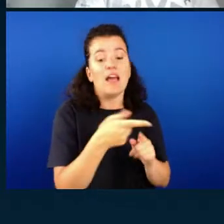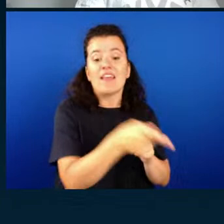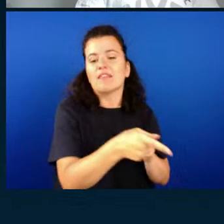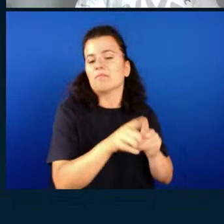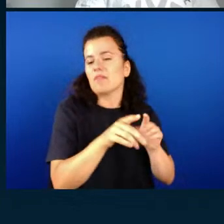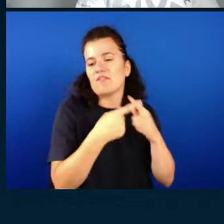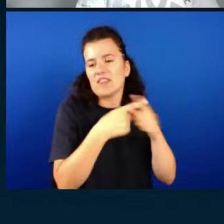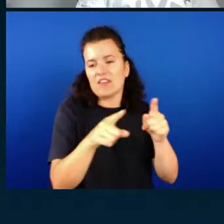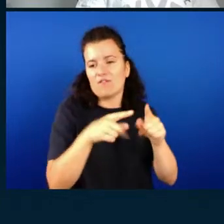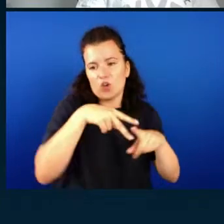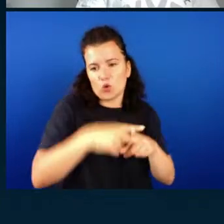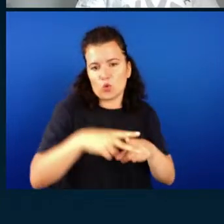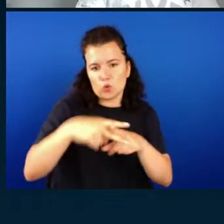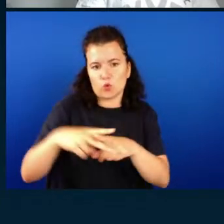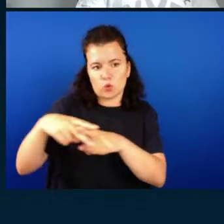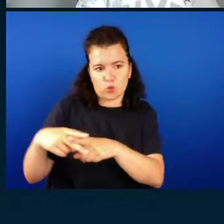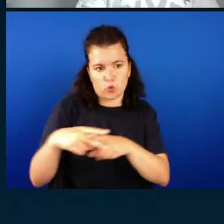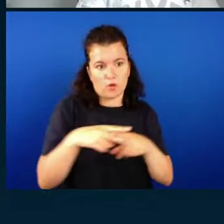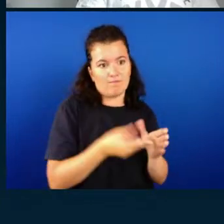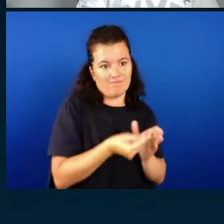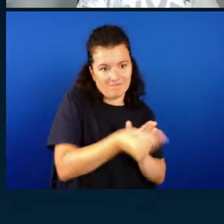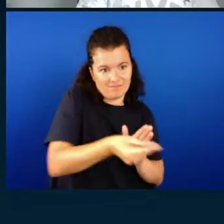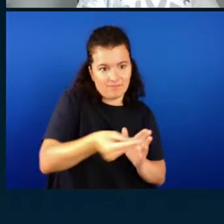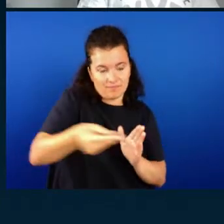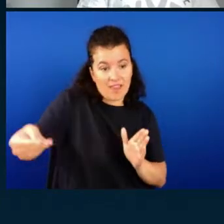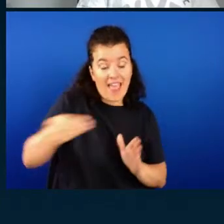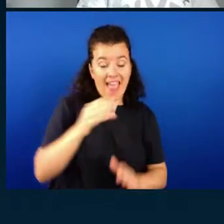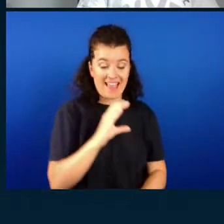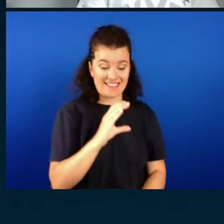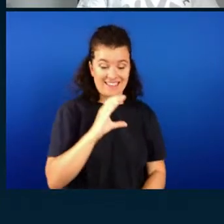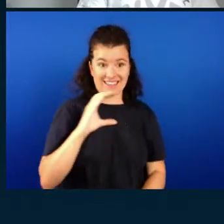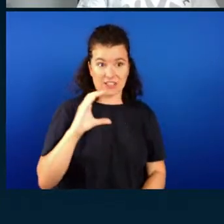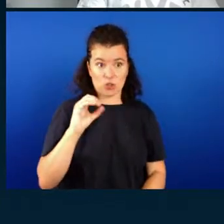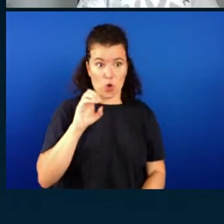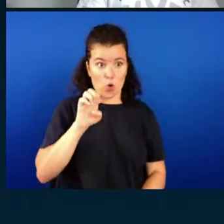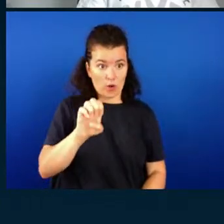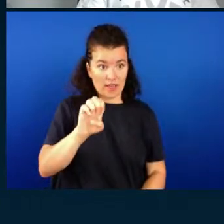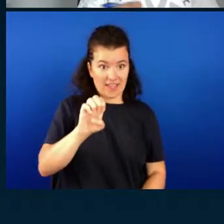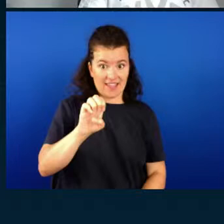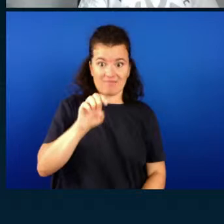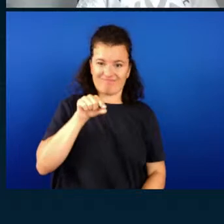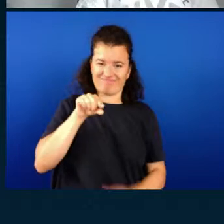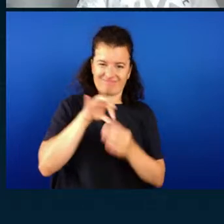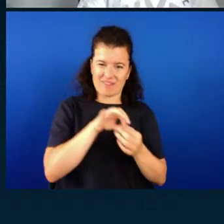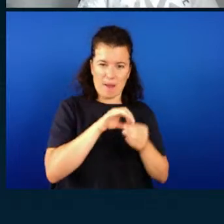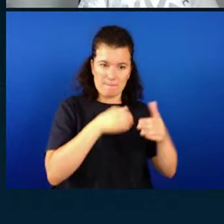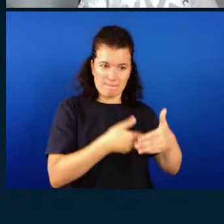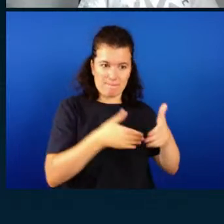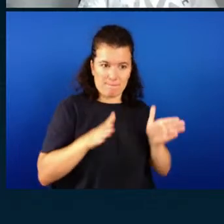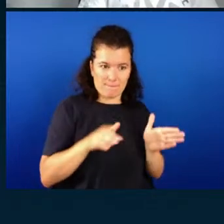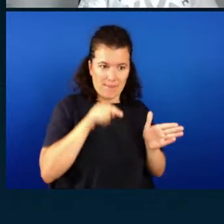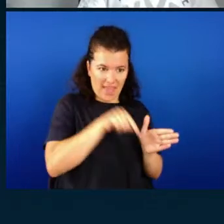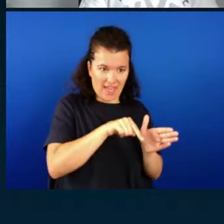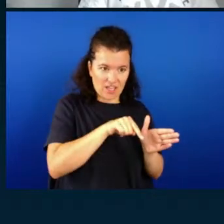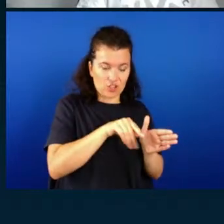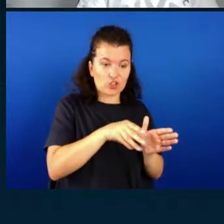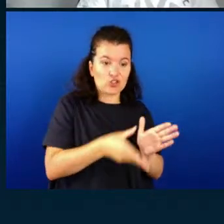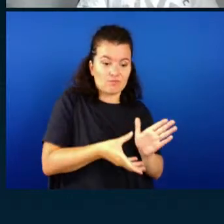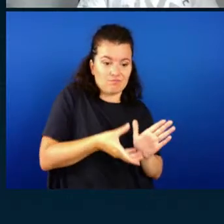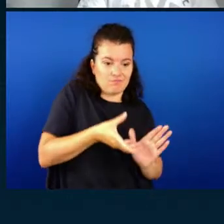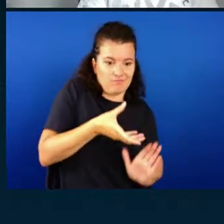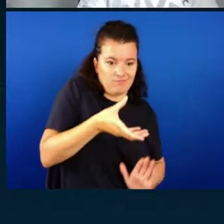it, if CCOE delivers a package which can be integrated in their